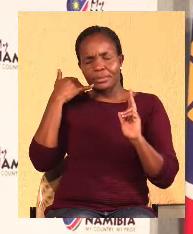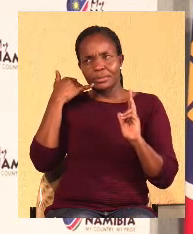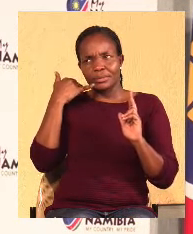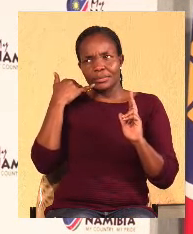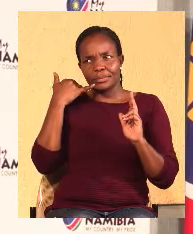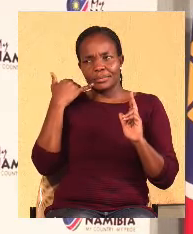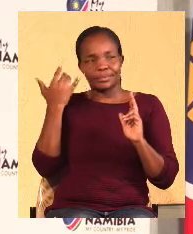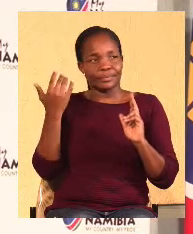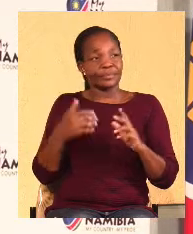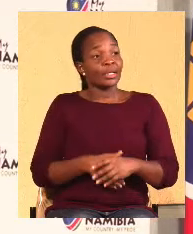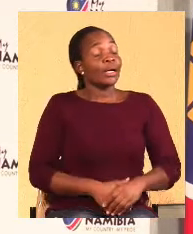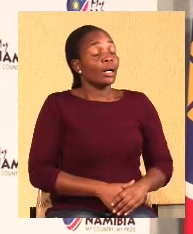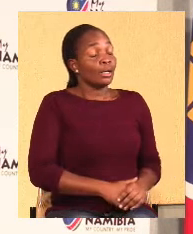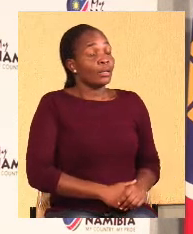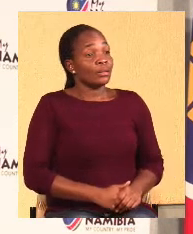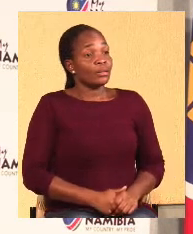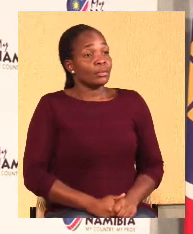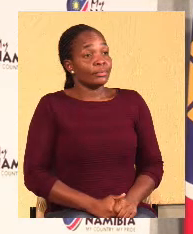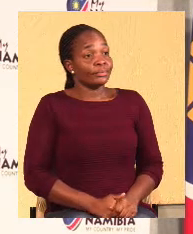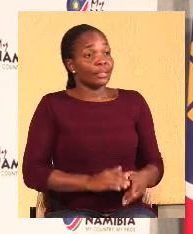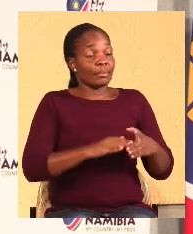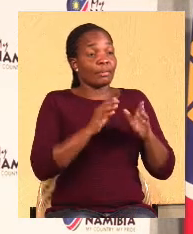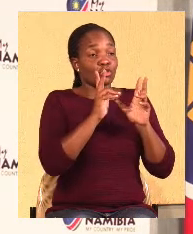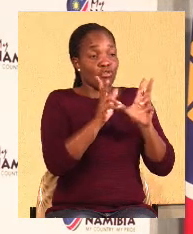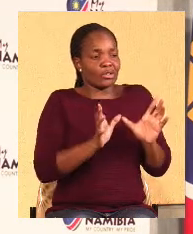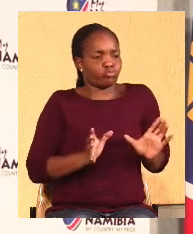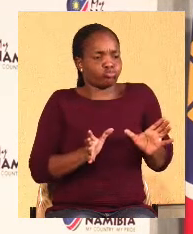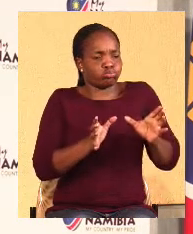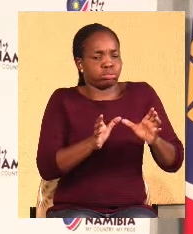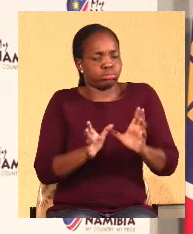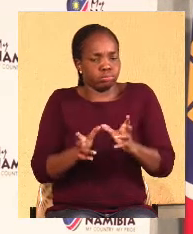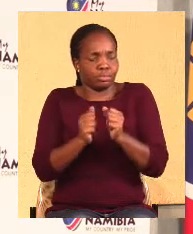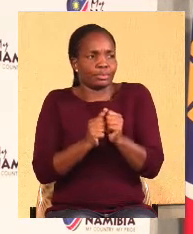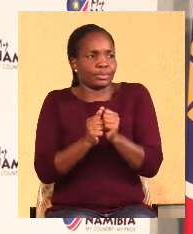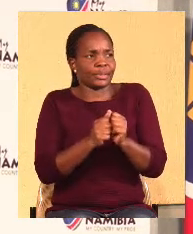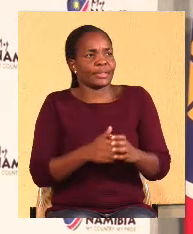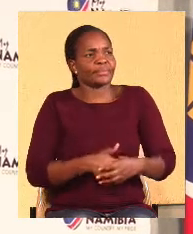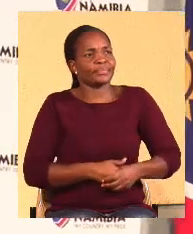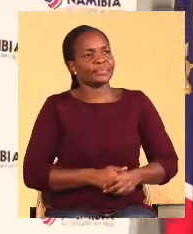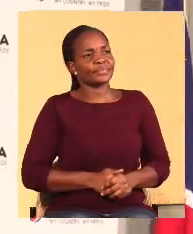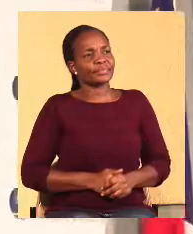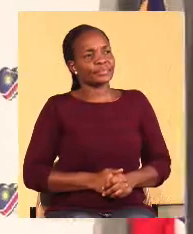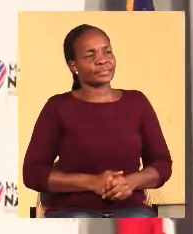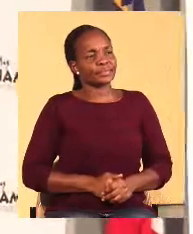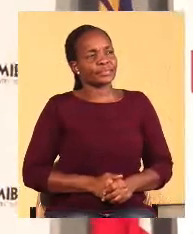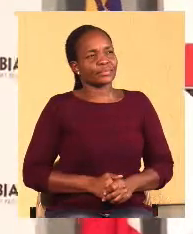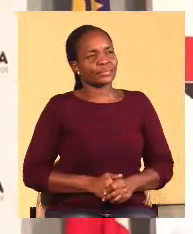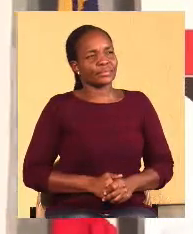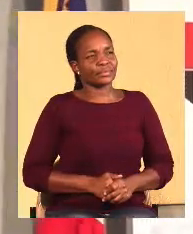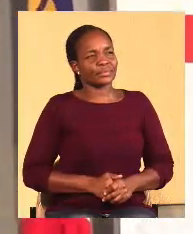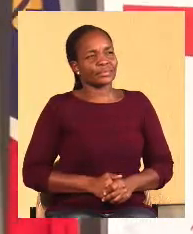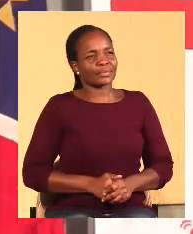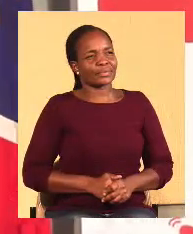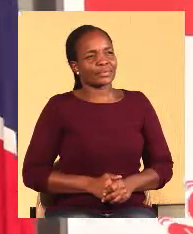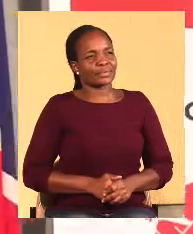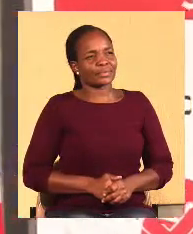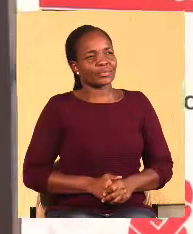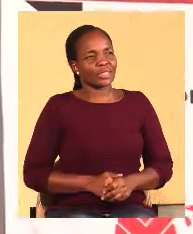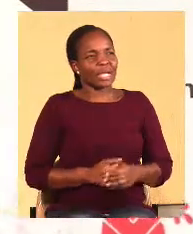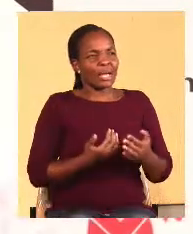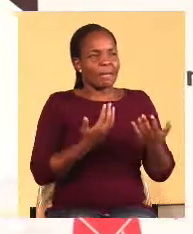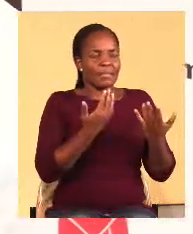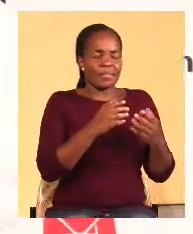Okay. John. Public gathering? Yes, we don't, the public gatherings of 10 and